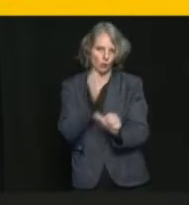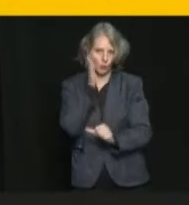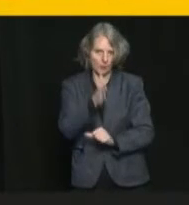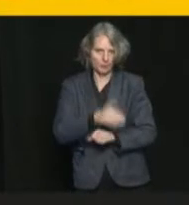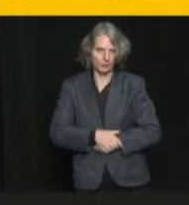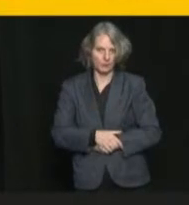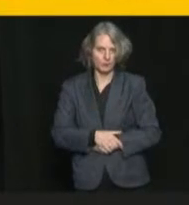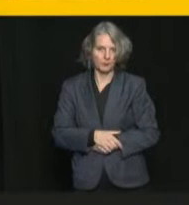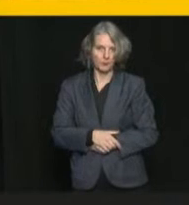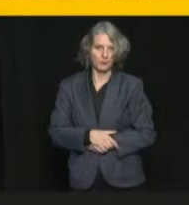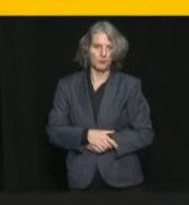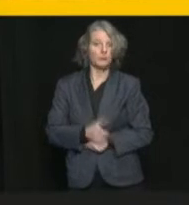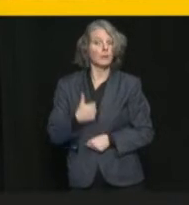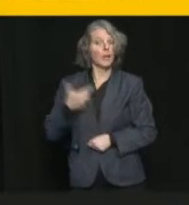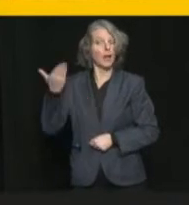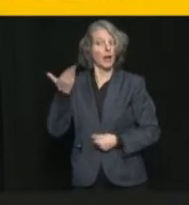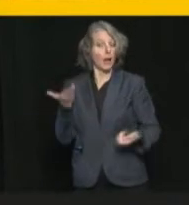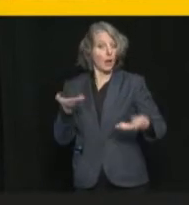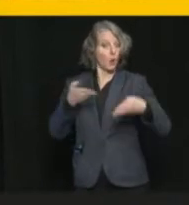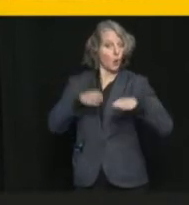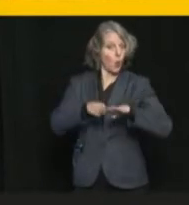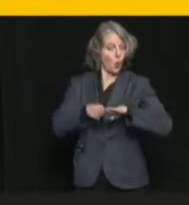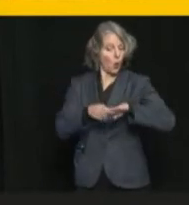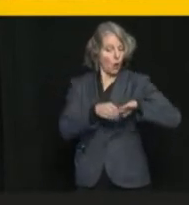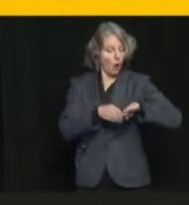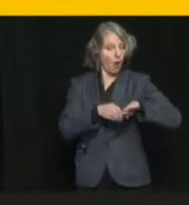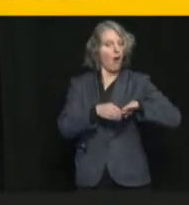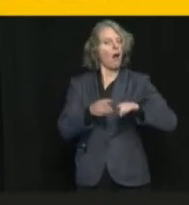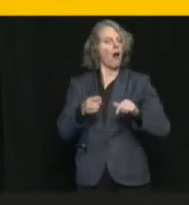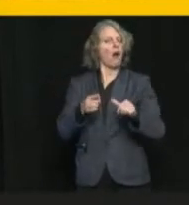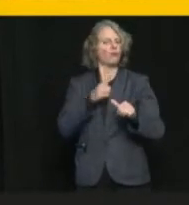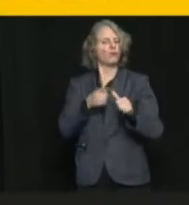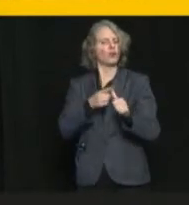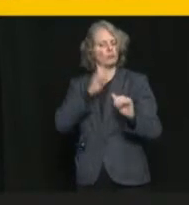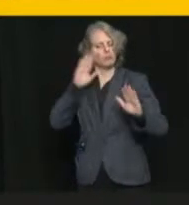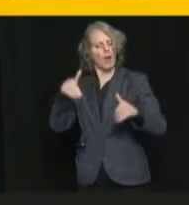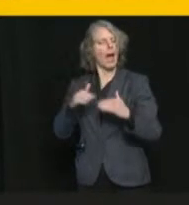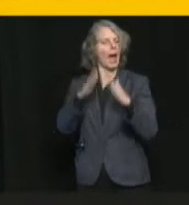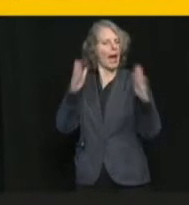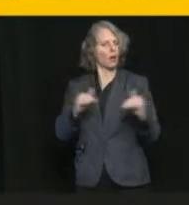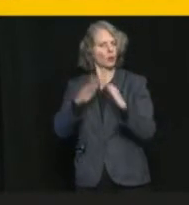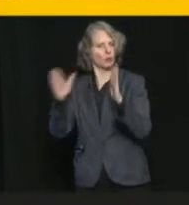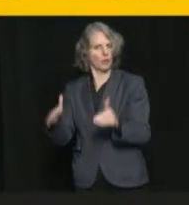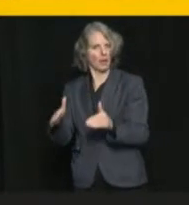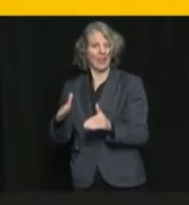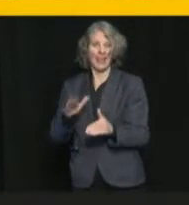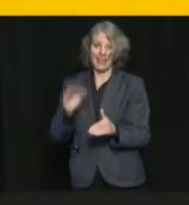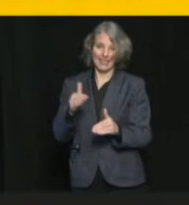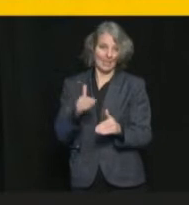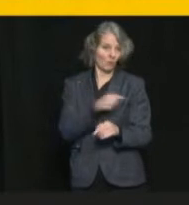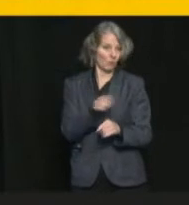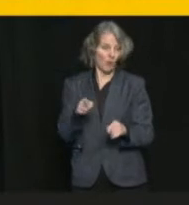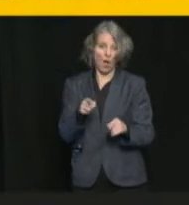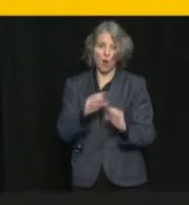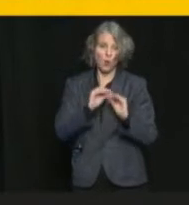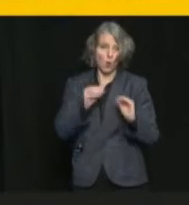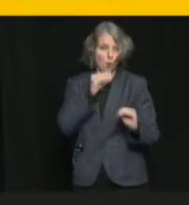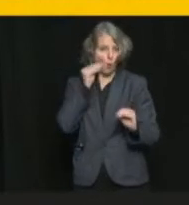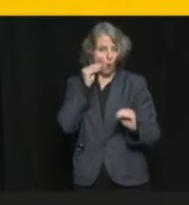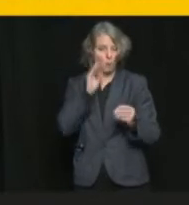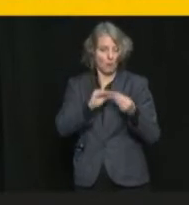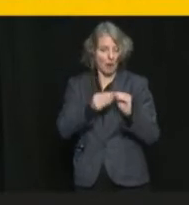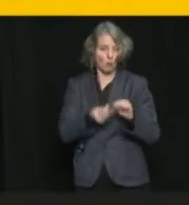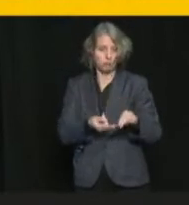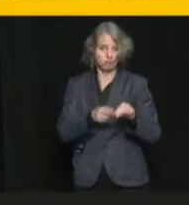Before I wrap it up for today, I also want to take a minute to talk about housing. With rising homelessness and housing needs, the